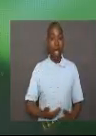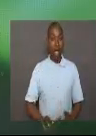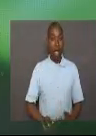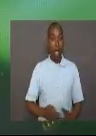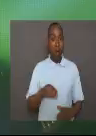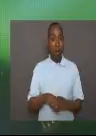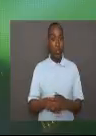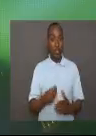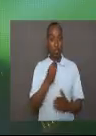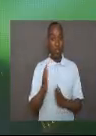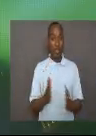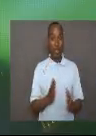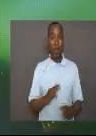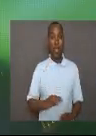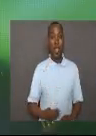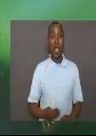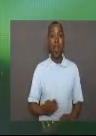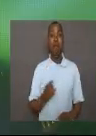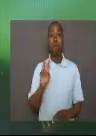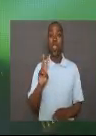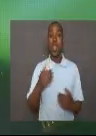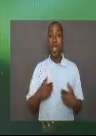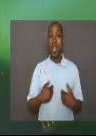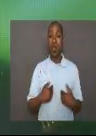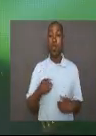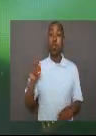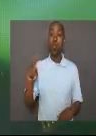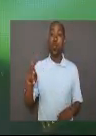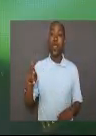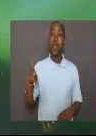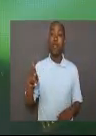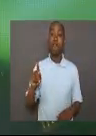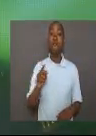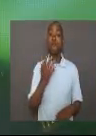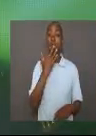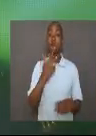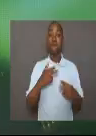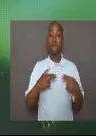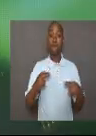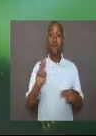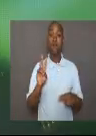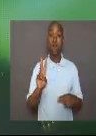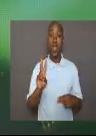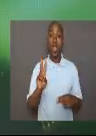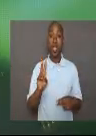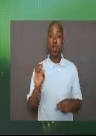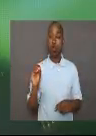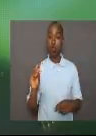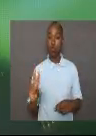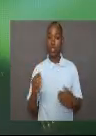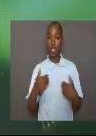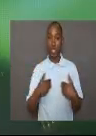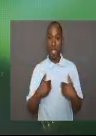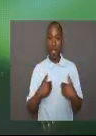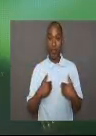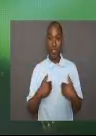Pulmonary veins carry oxygenated blood back from the lungs to the left side of